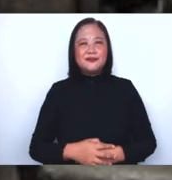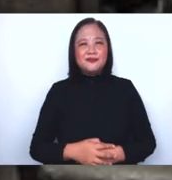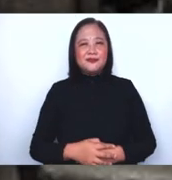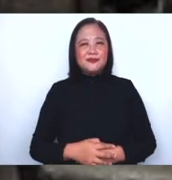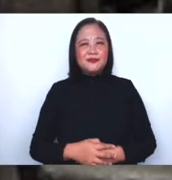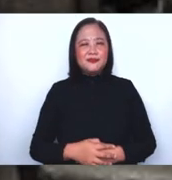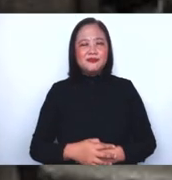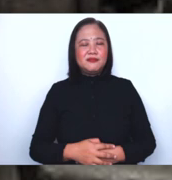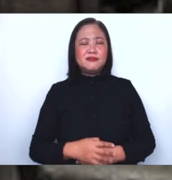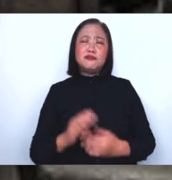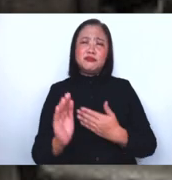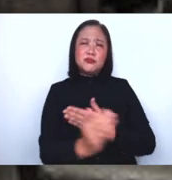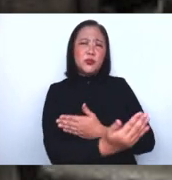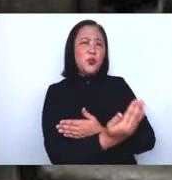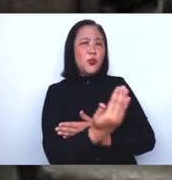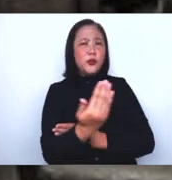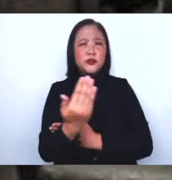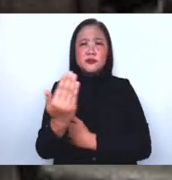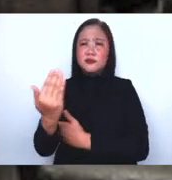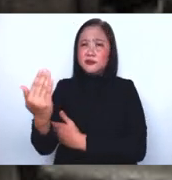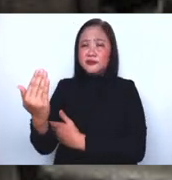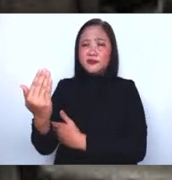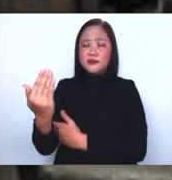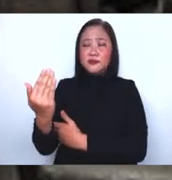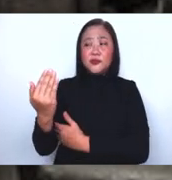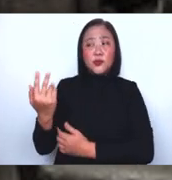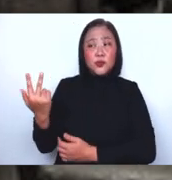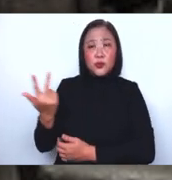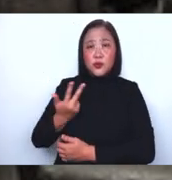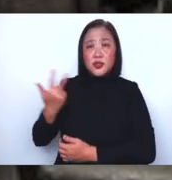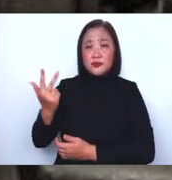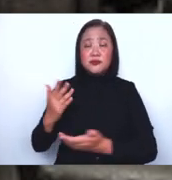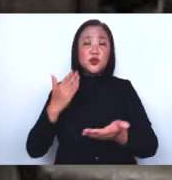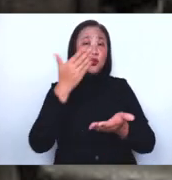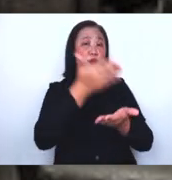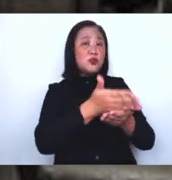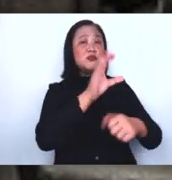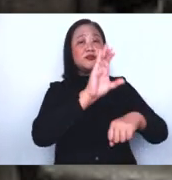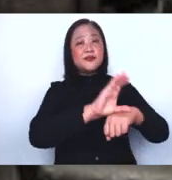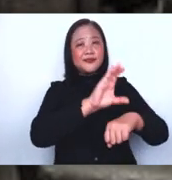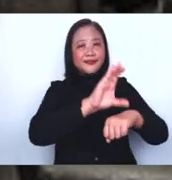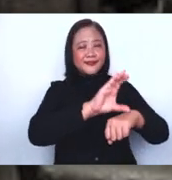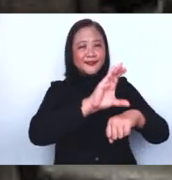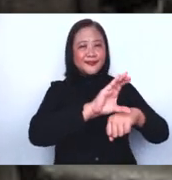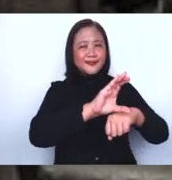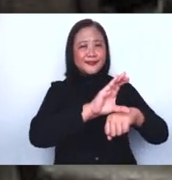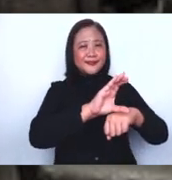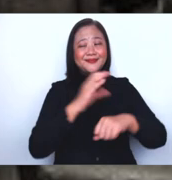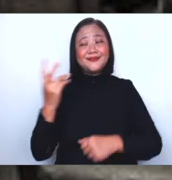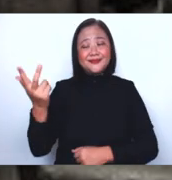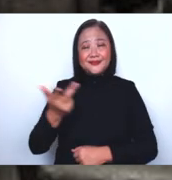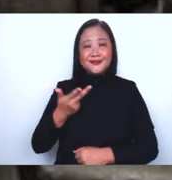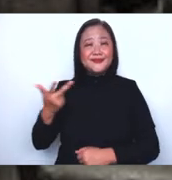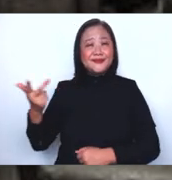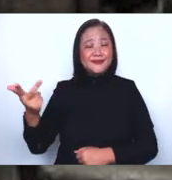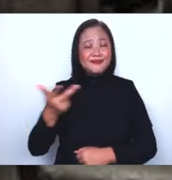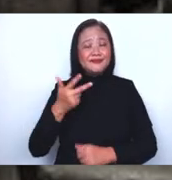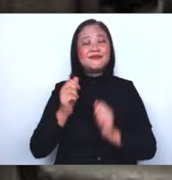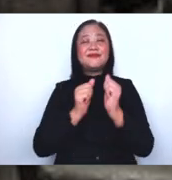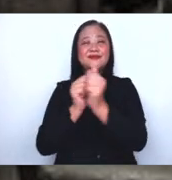In the mornings, we would go to church. The three of us